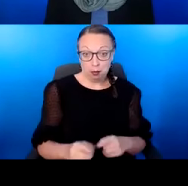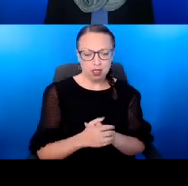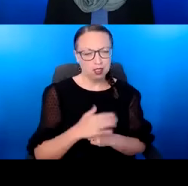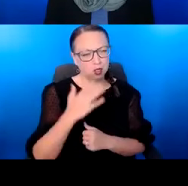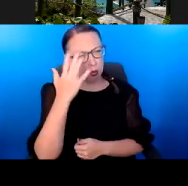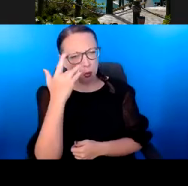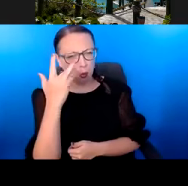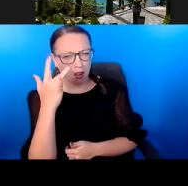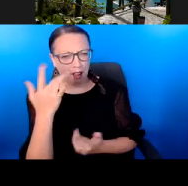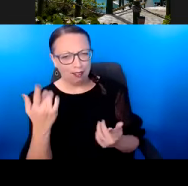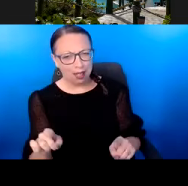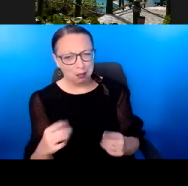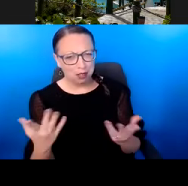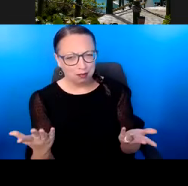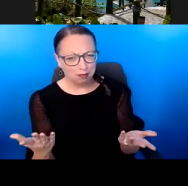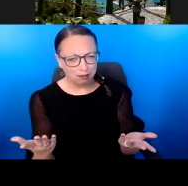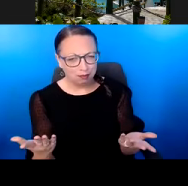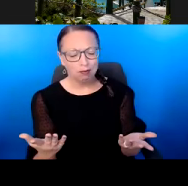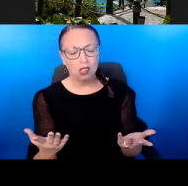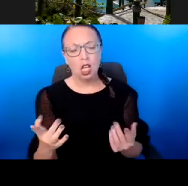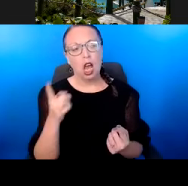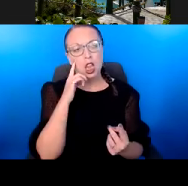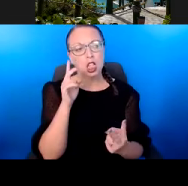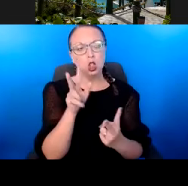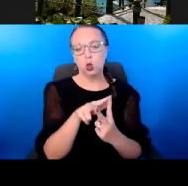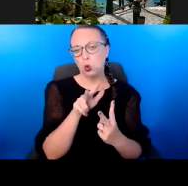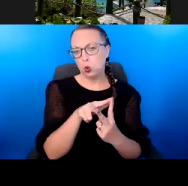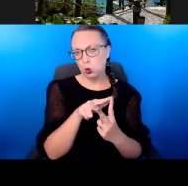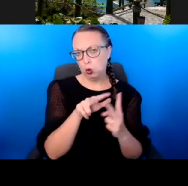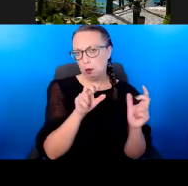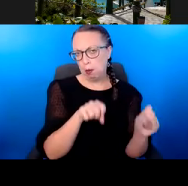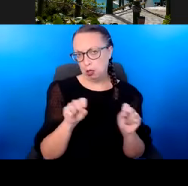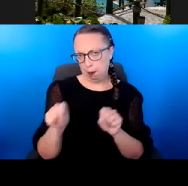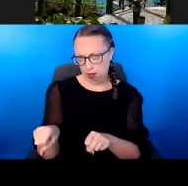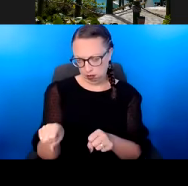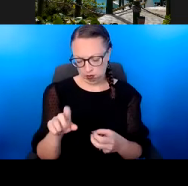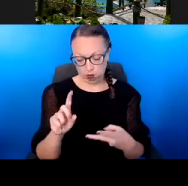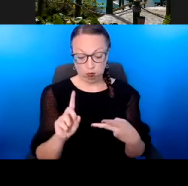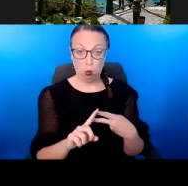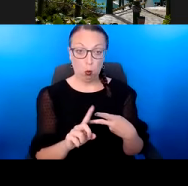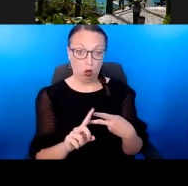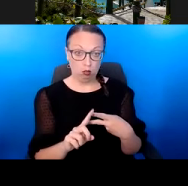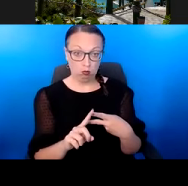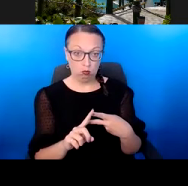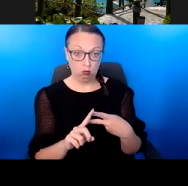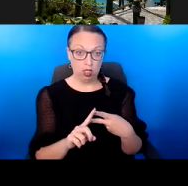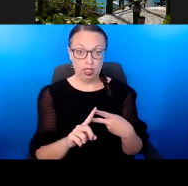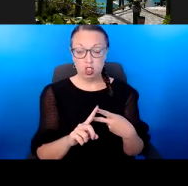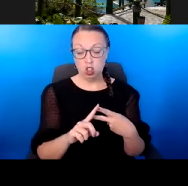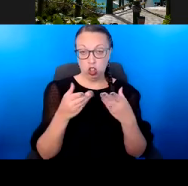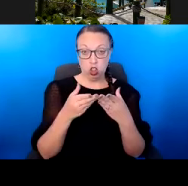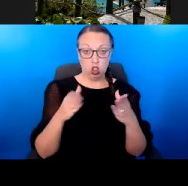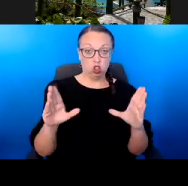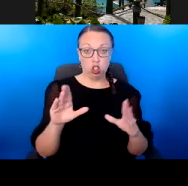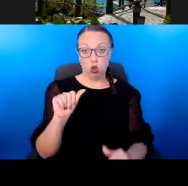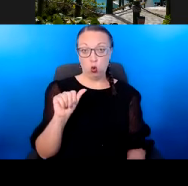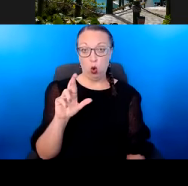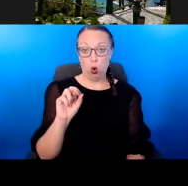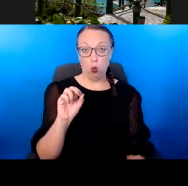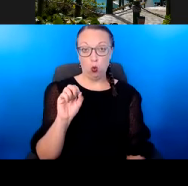happening? Well, I think there are two main possibilities. One, this is a general arousal alerting